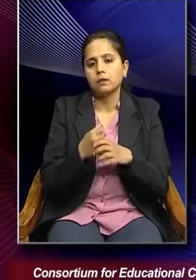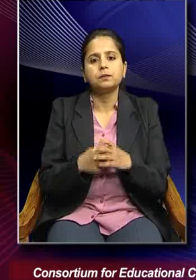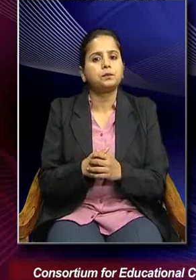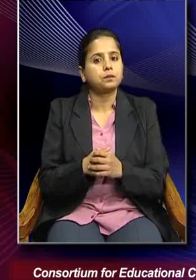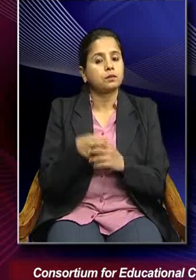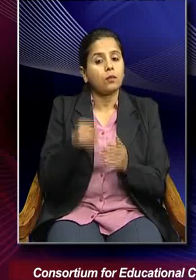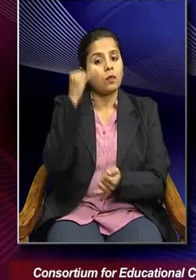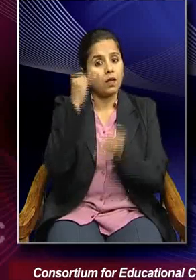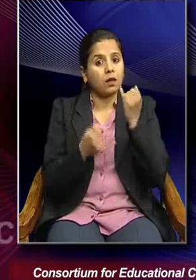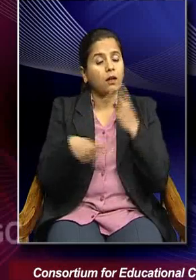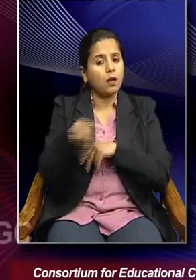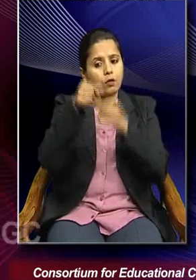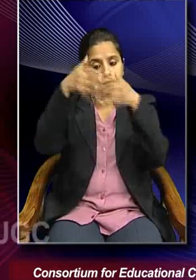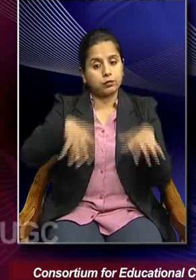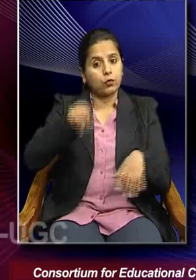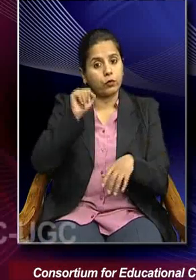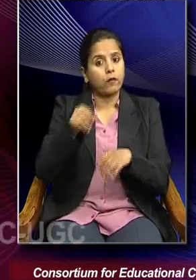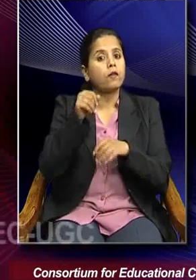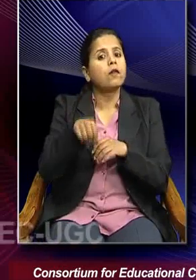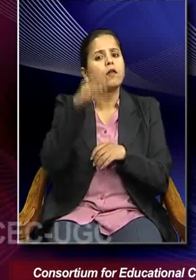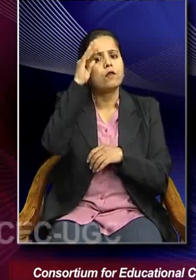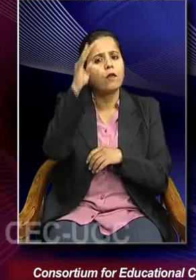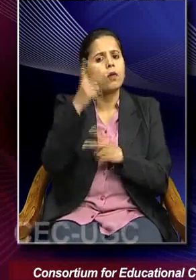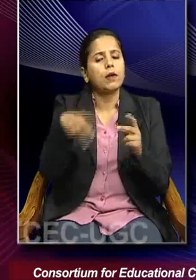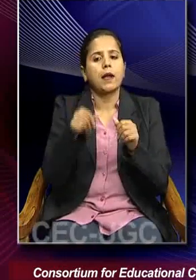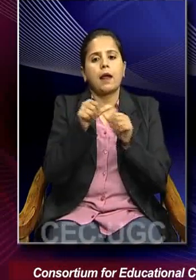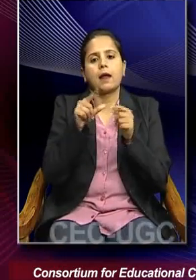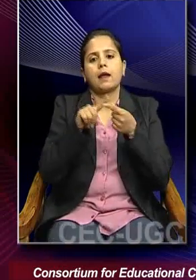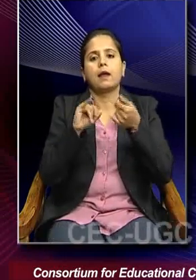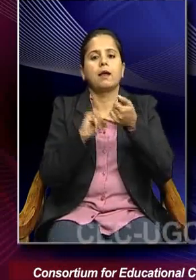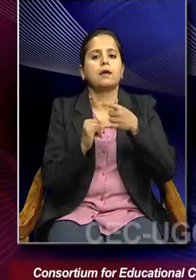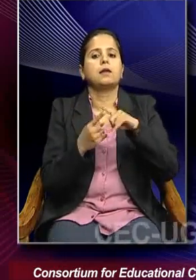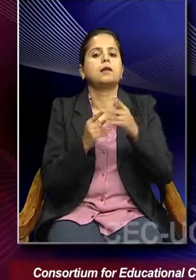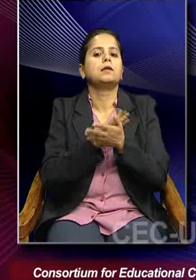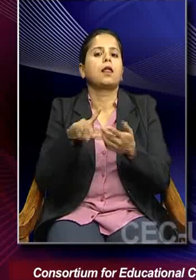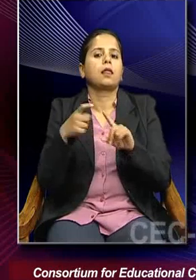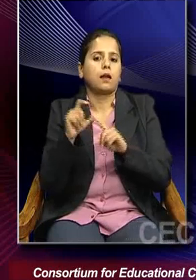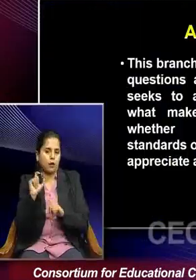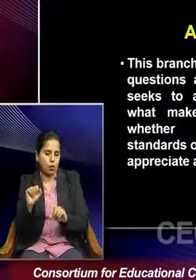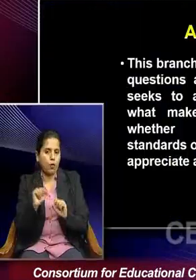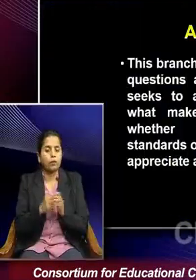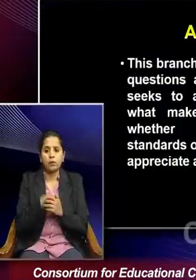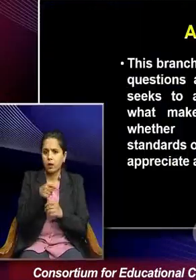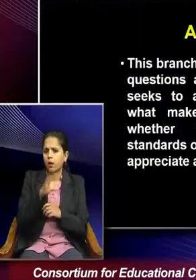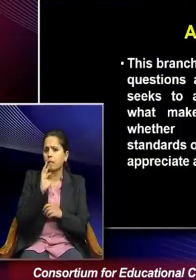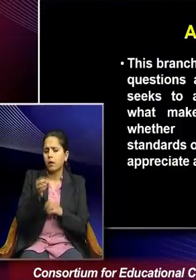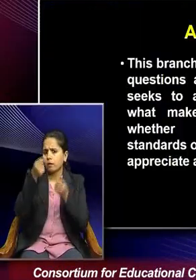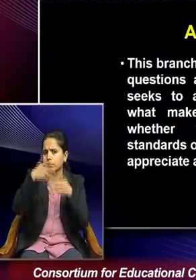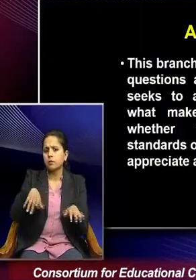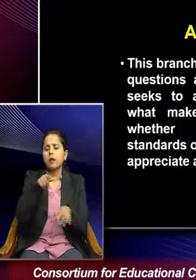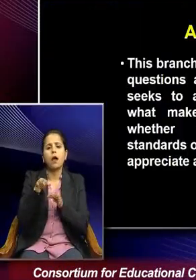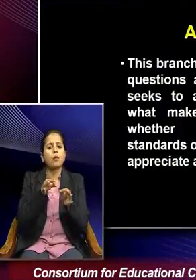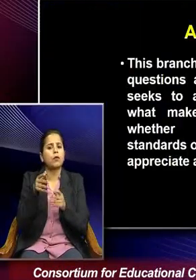The last branch of philosophy is aesthetics. This branch of philosophy deals